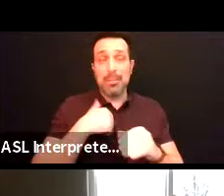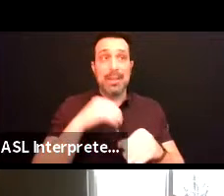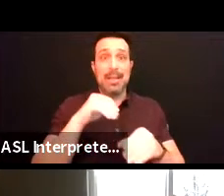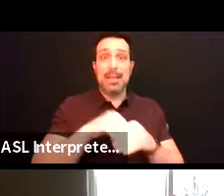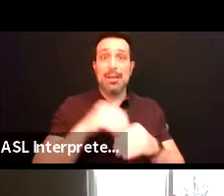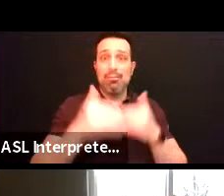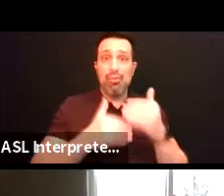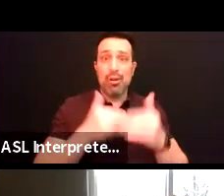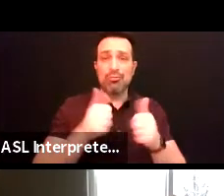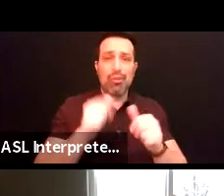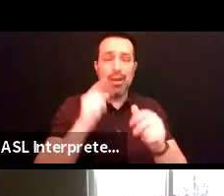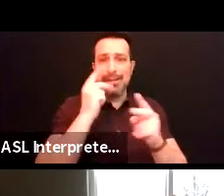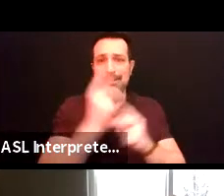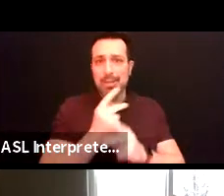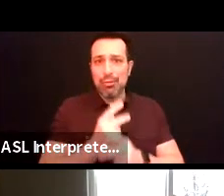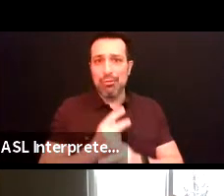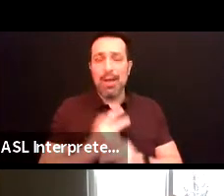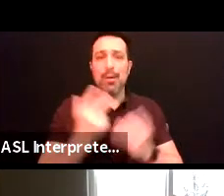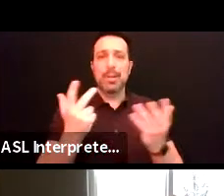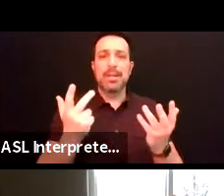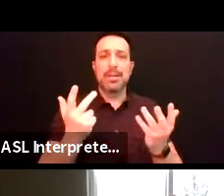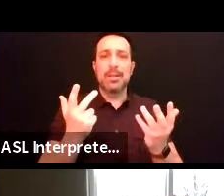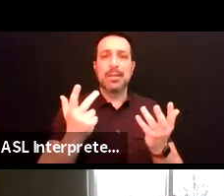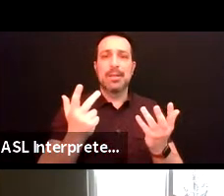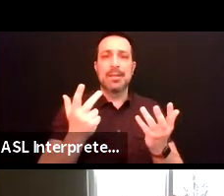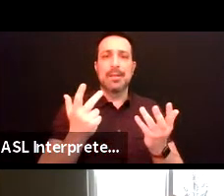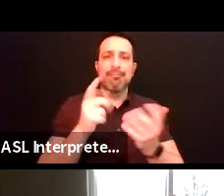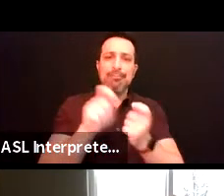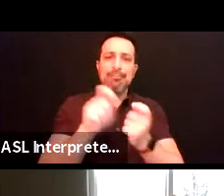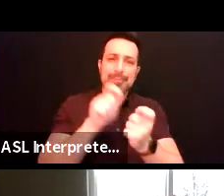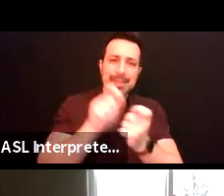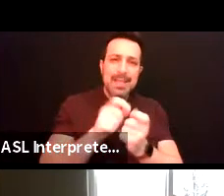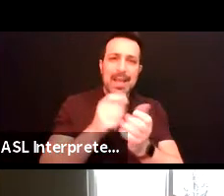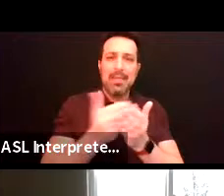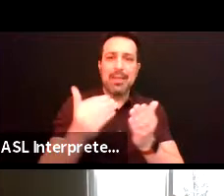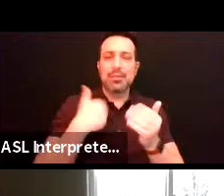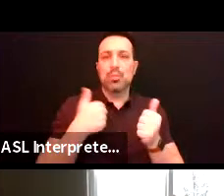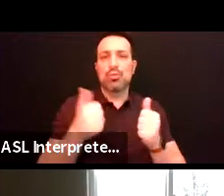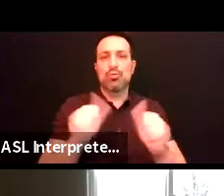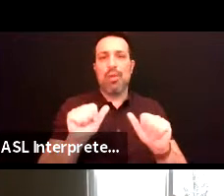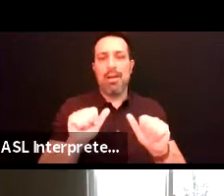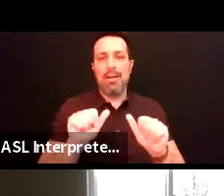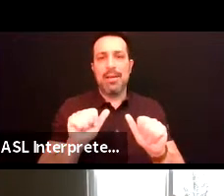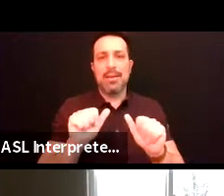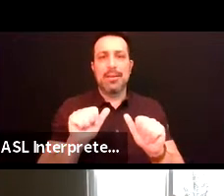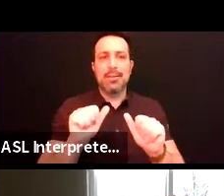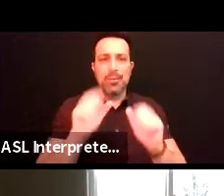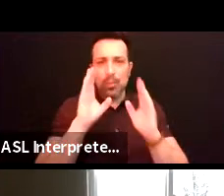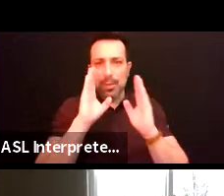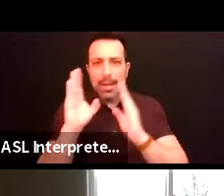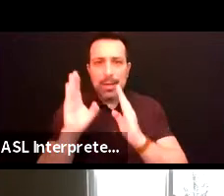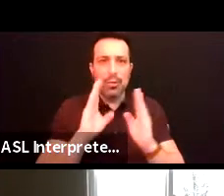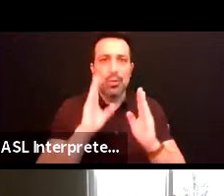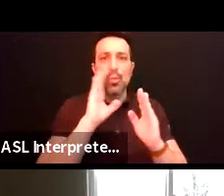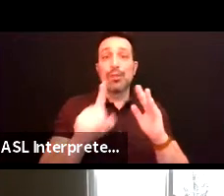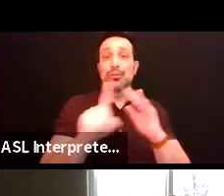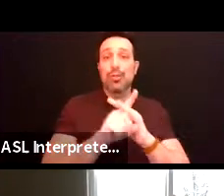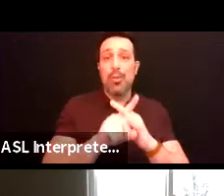process trying to figure all this stuff out, like the exact things that we're trying to attend to are going to show